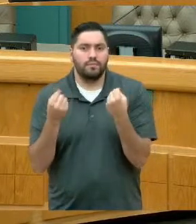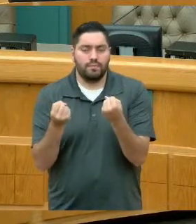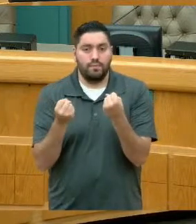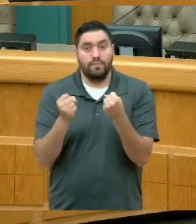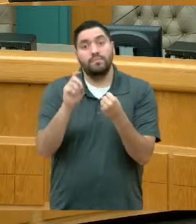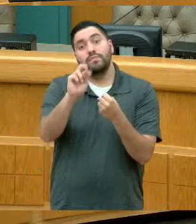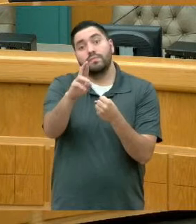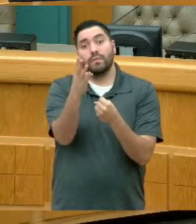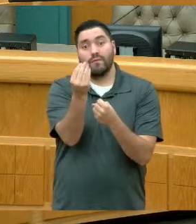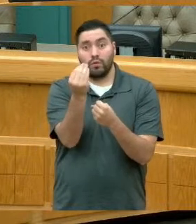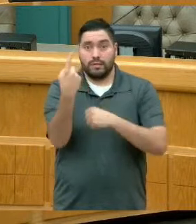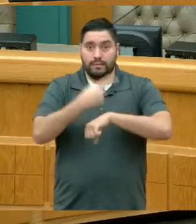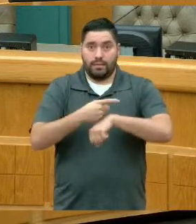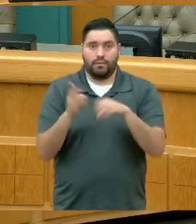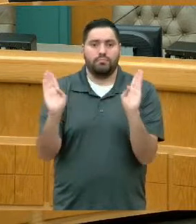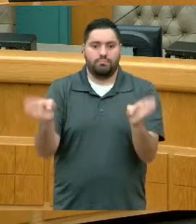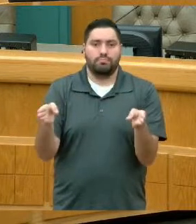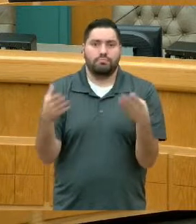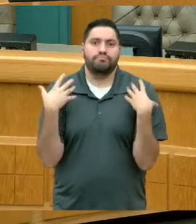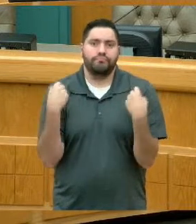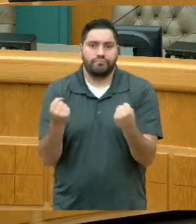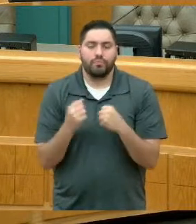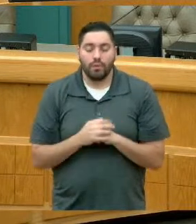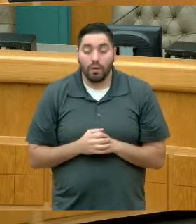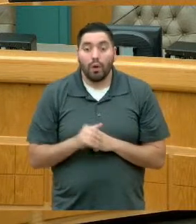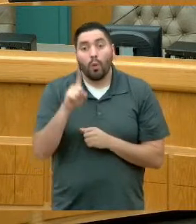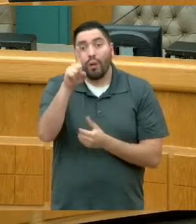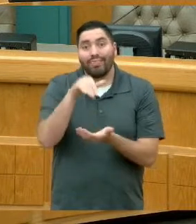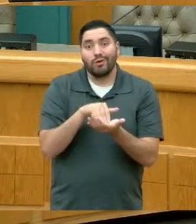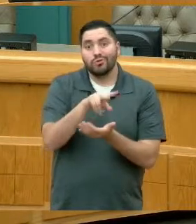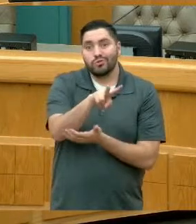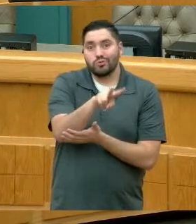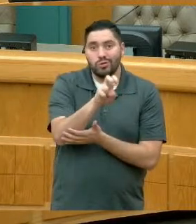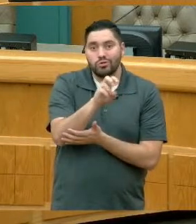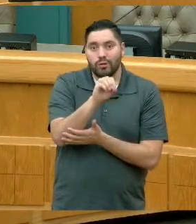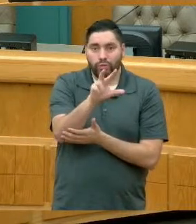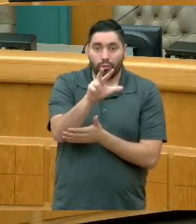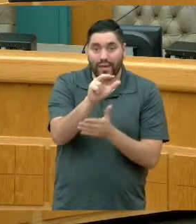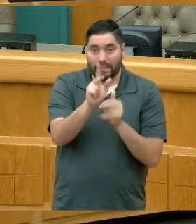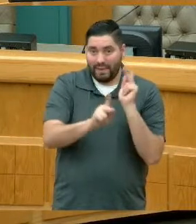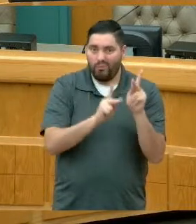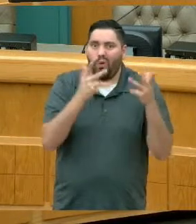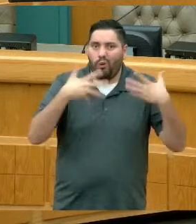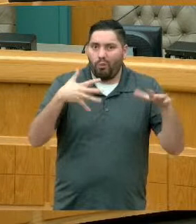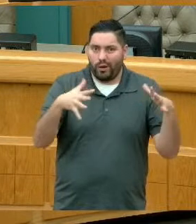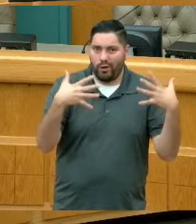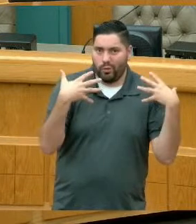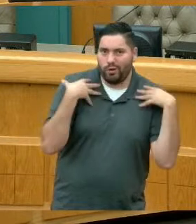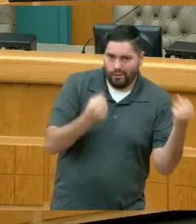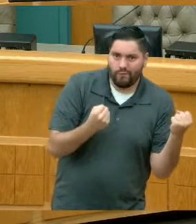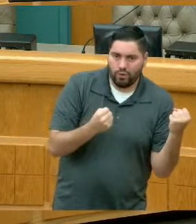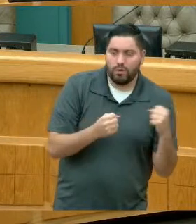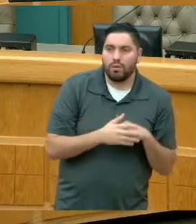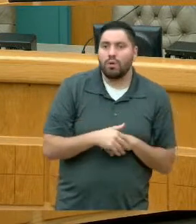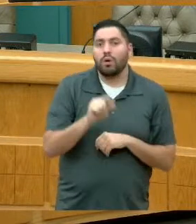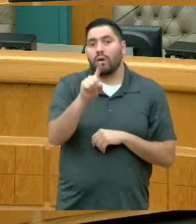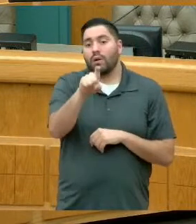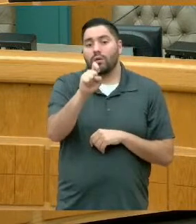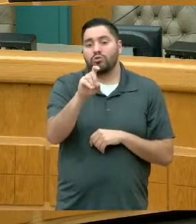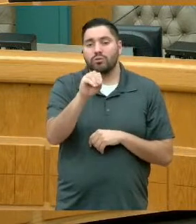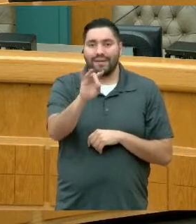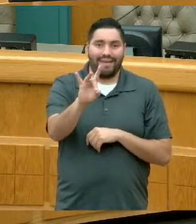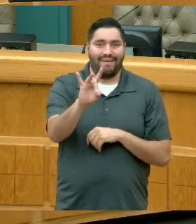approximately persons are still working through that recovery period or the full 14-day period.